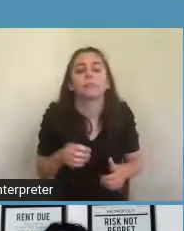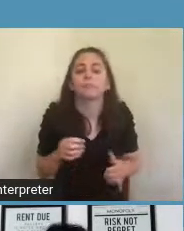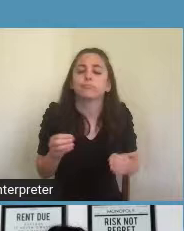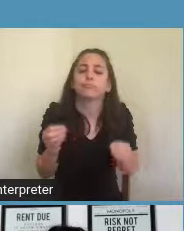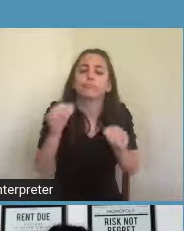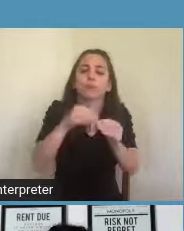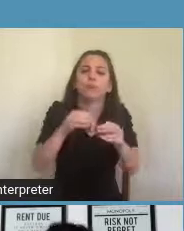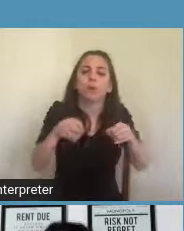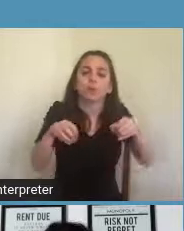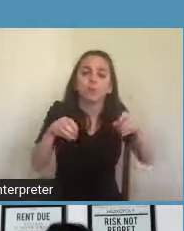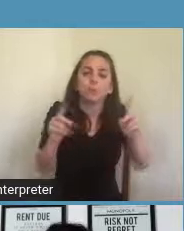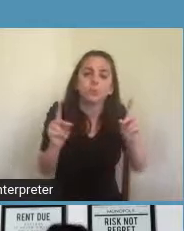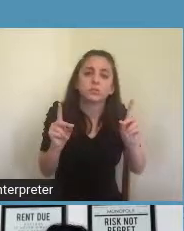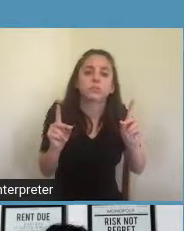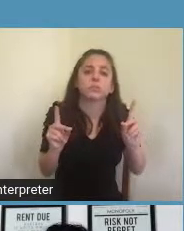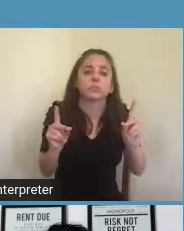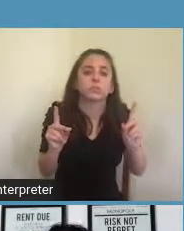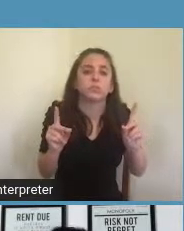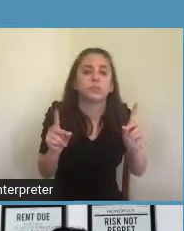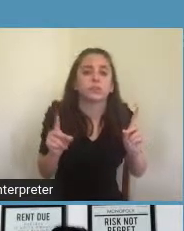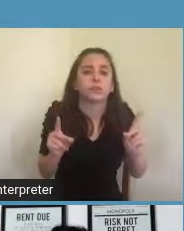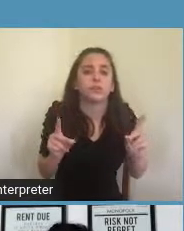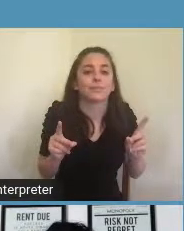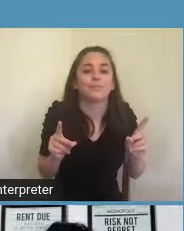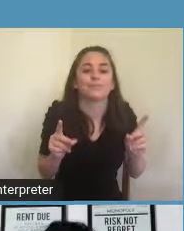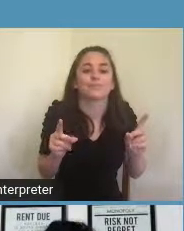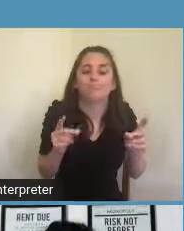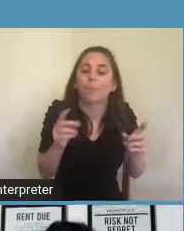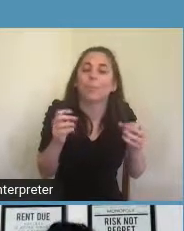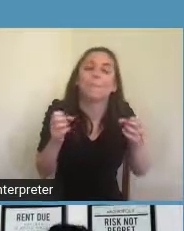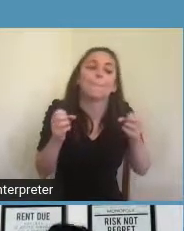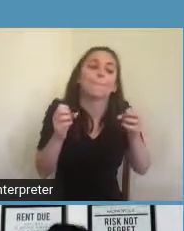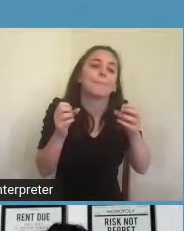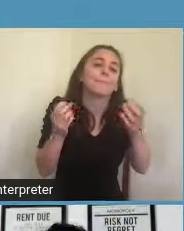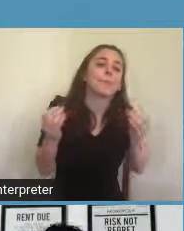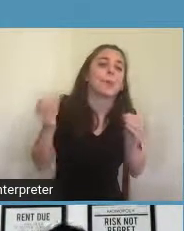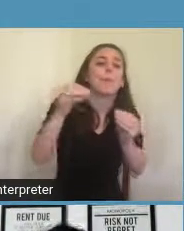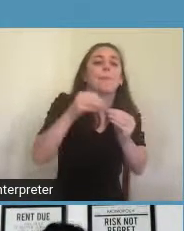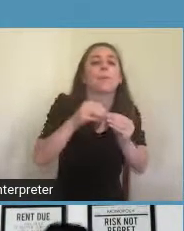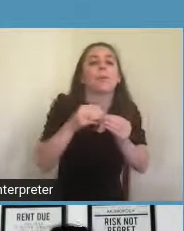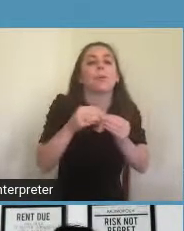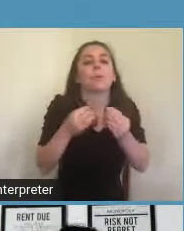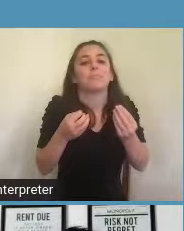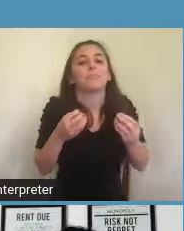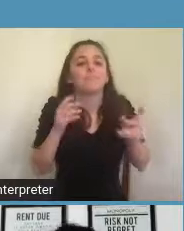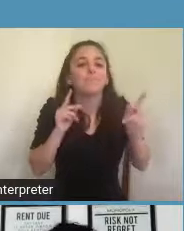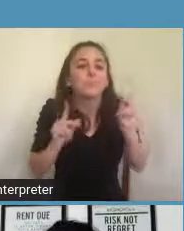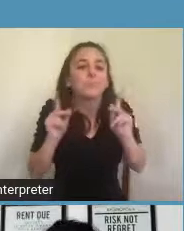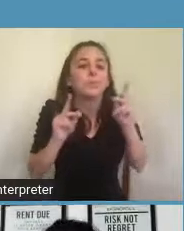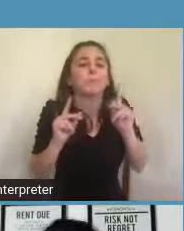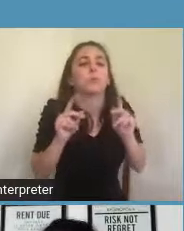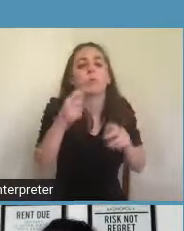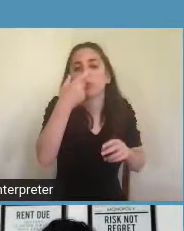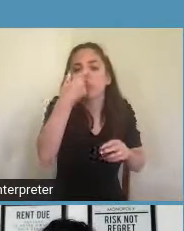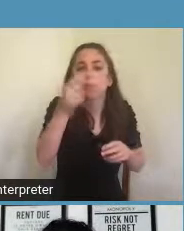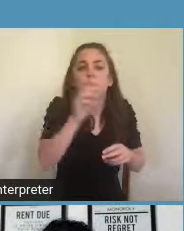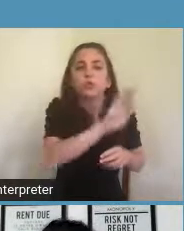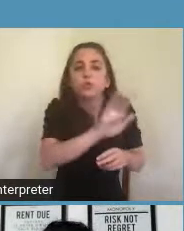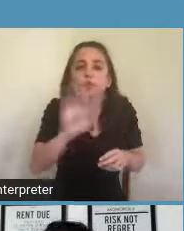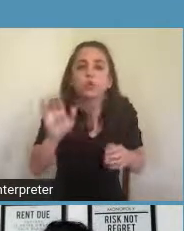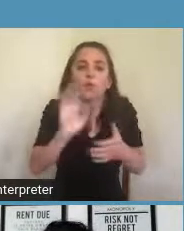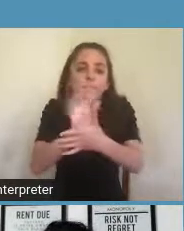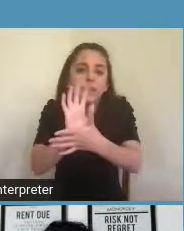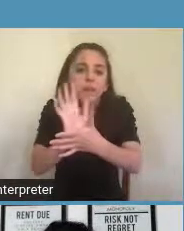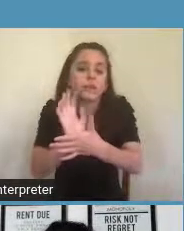to be able to get more eyeballs on your content that is relevant to folks that are following that